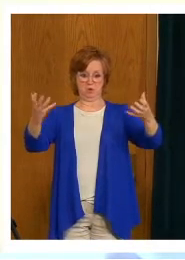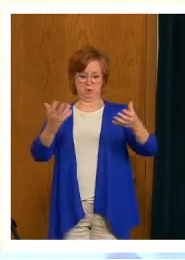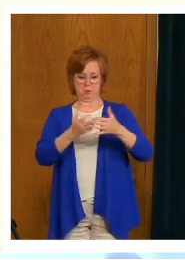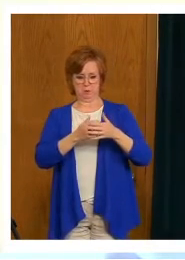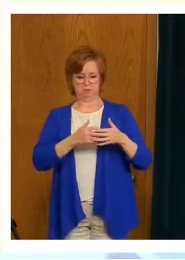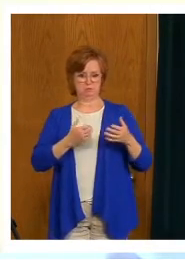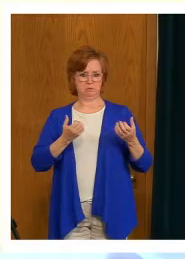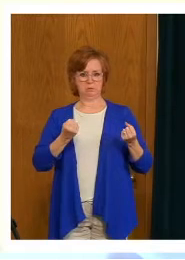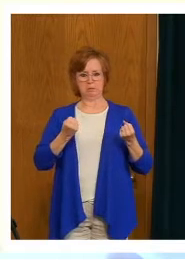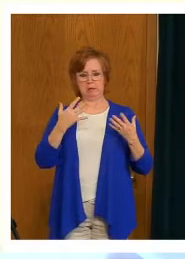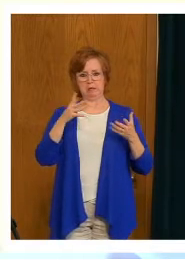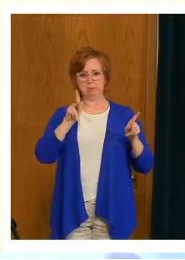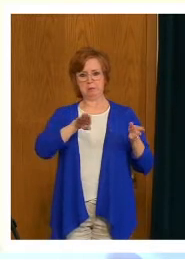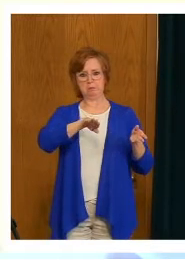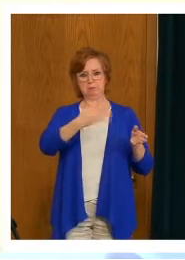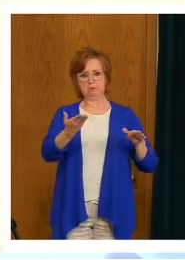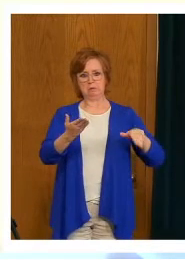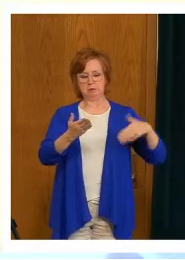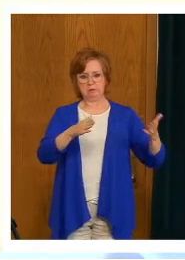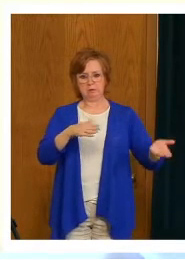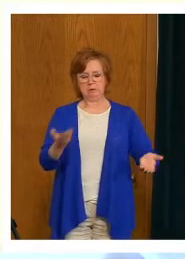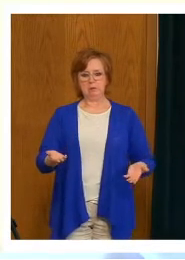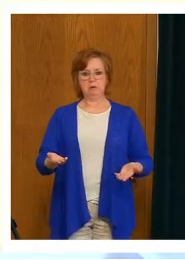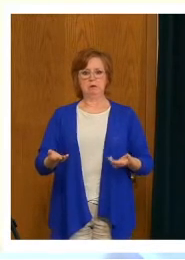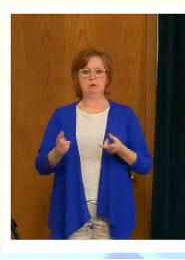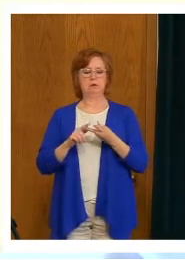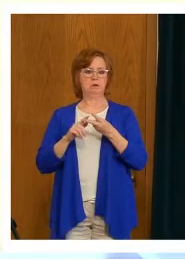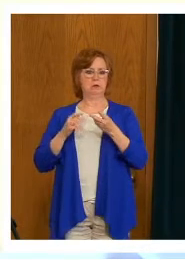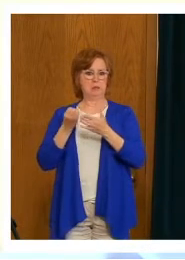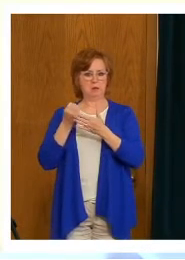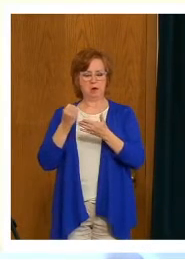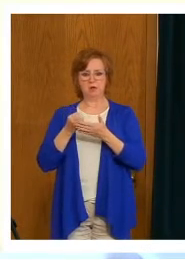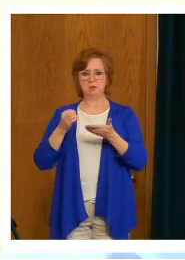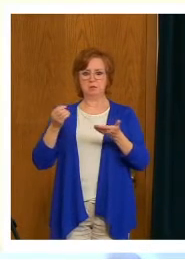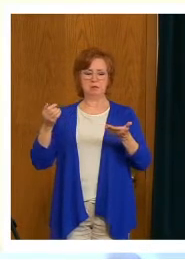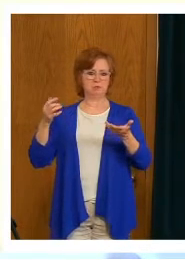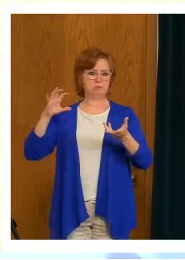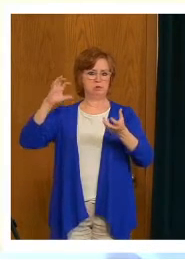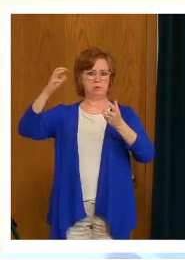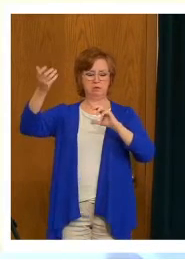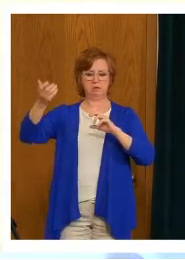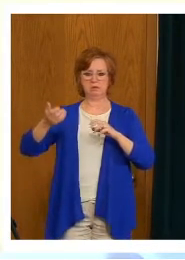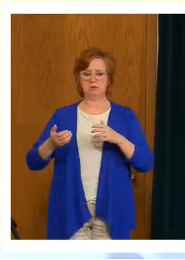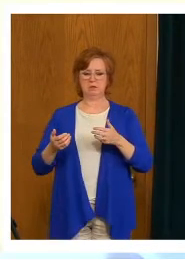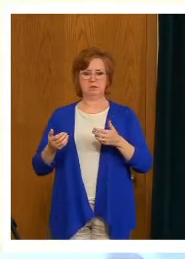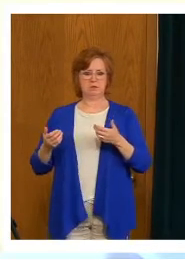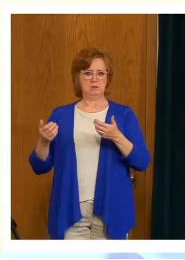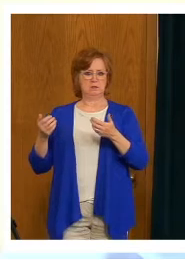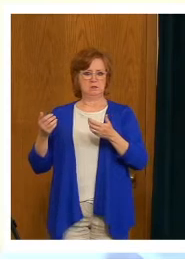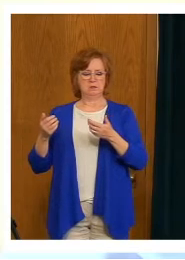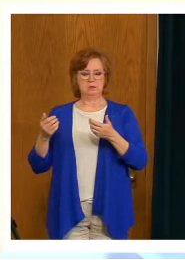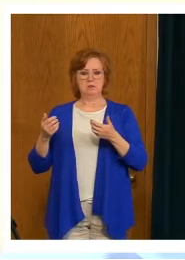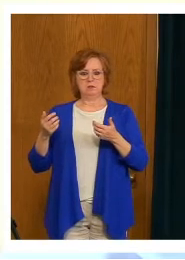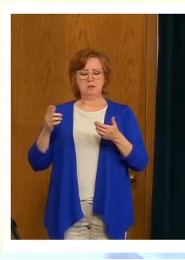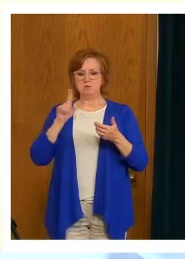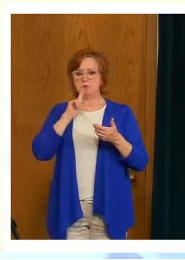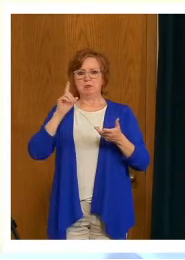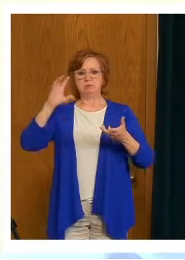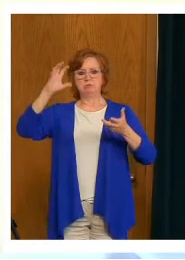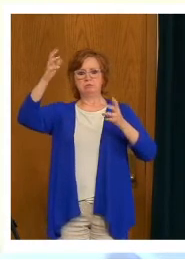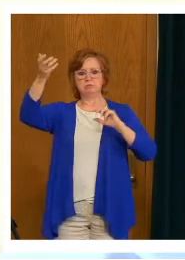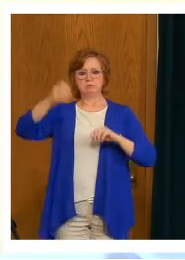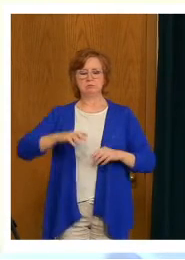social disruption. It has been a significant pandemic. And, to be blessed to be able to get vaccinated and then not